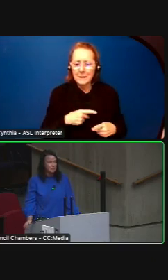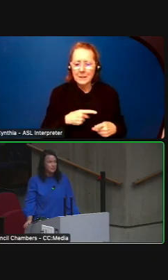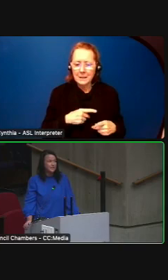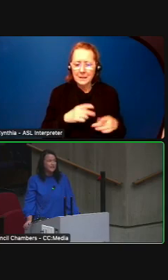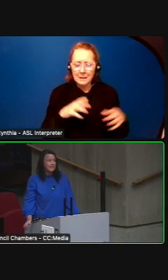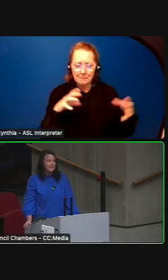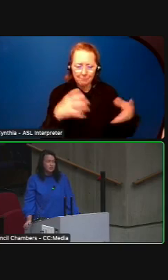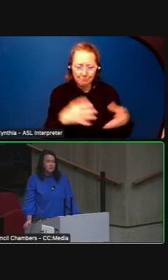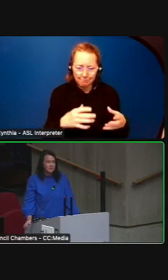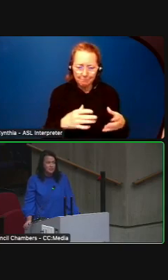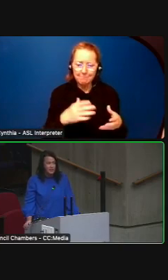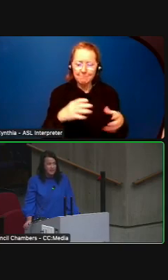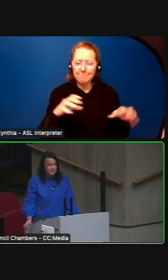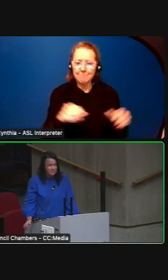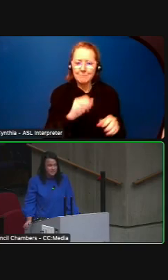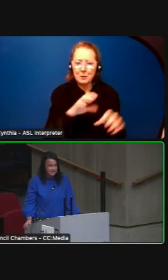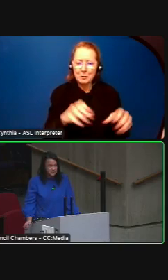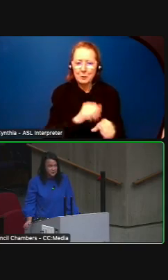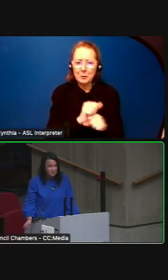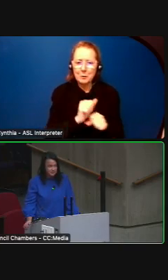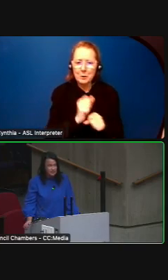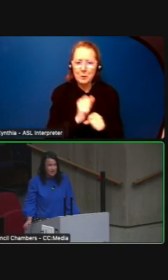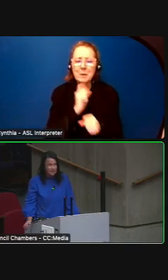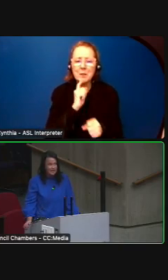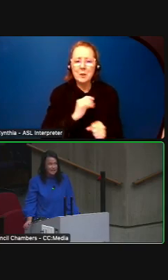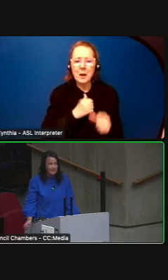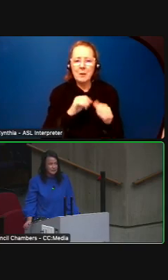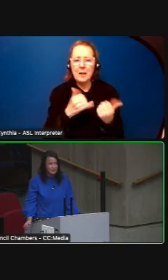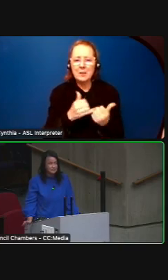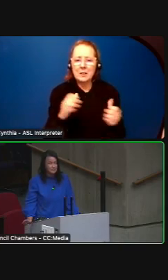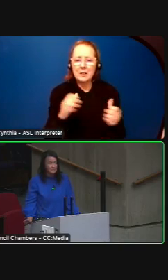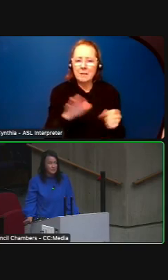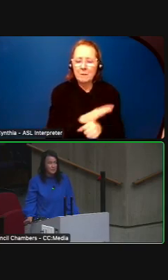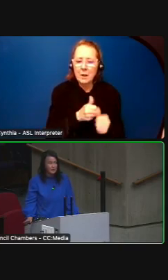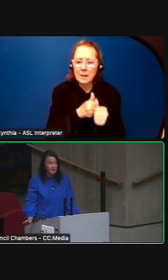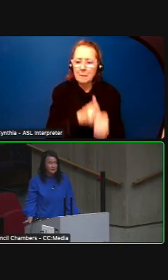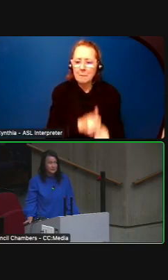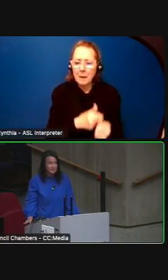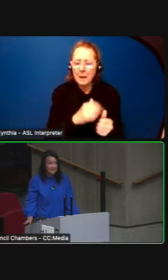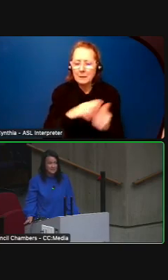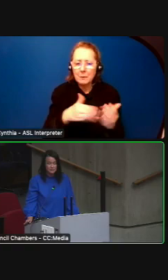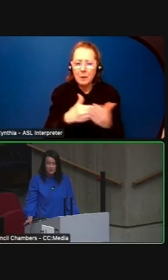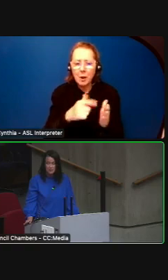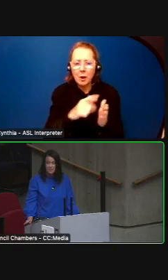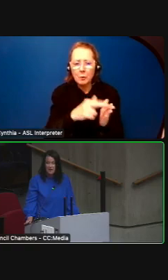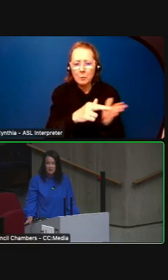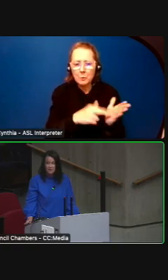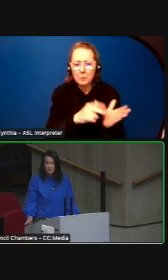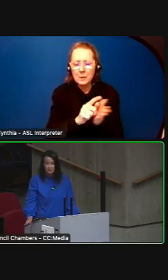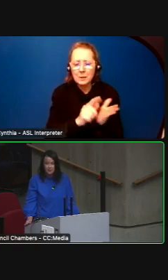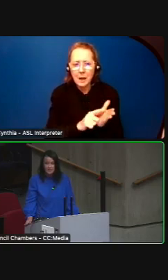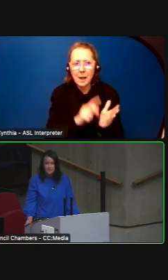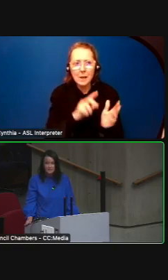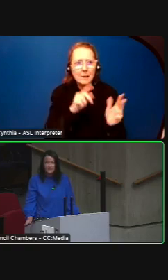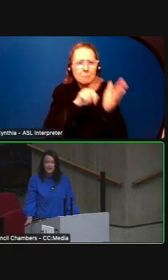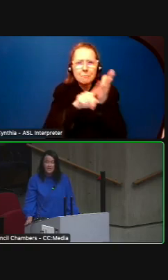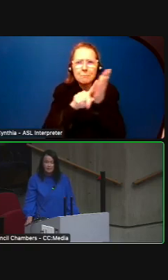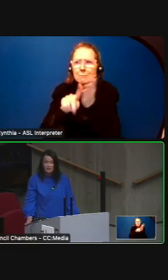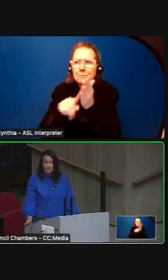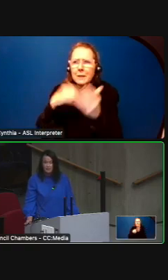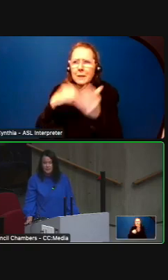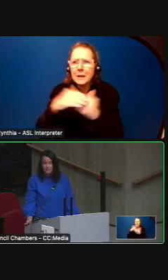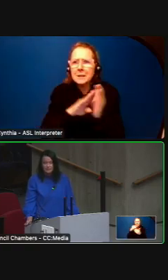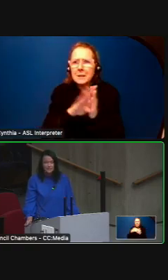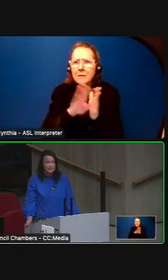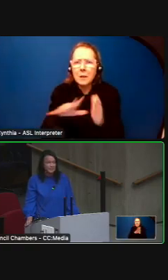to ensure that our agency is fully compliant and able to look out for the next development out there in the horizon and